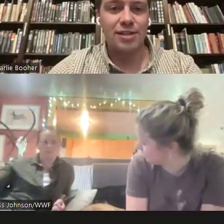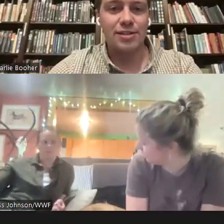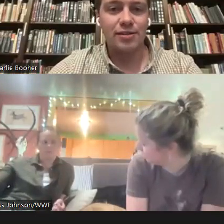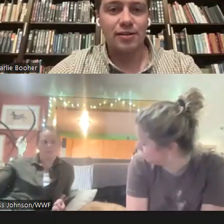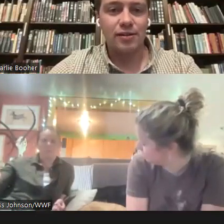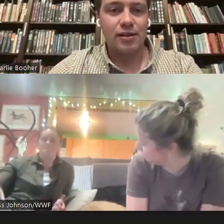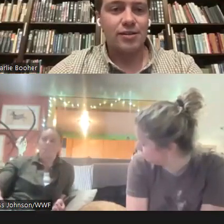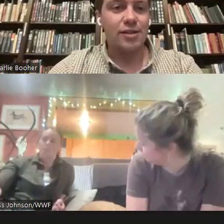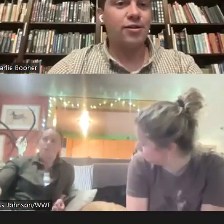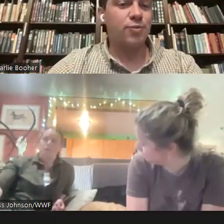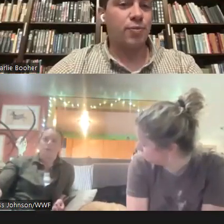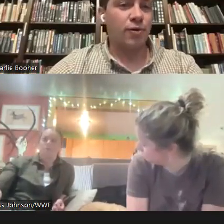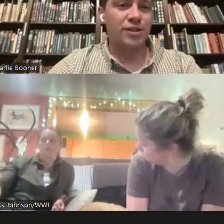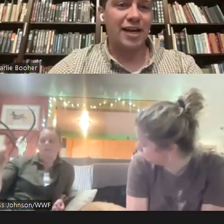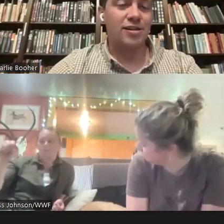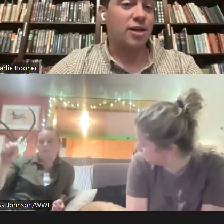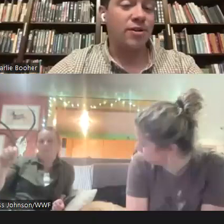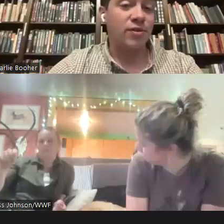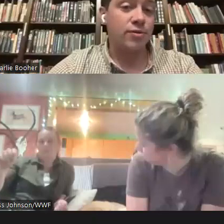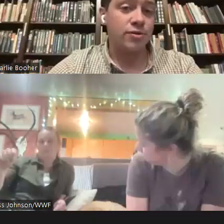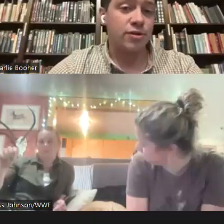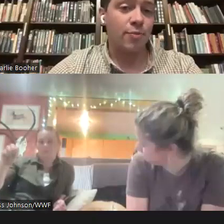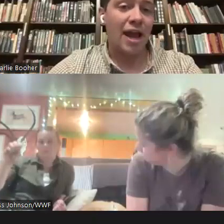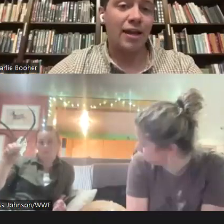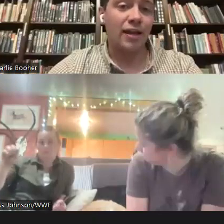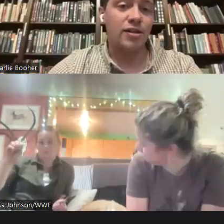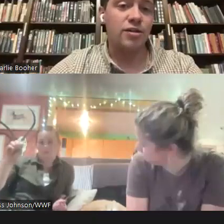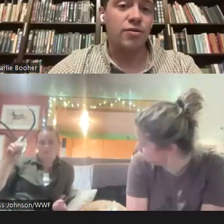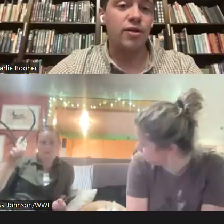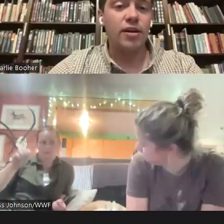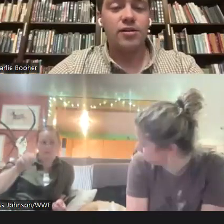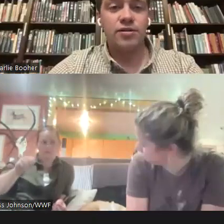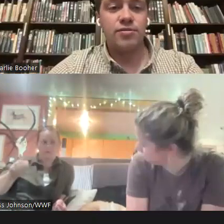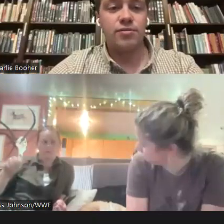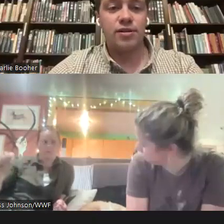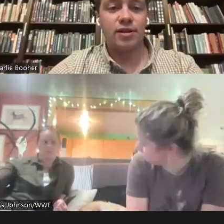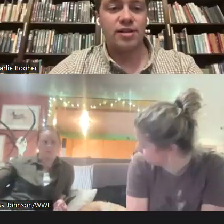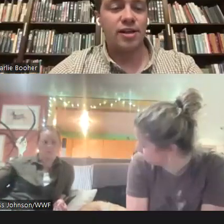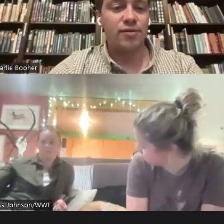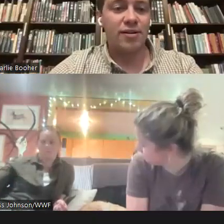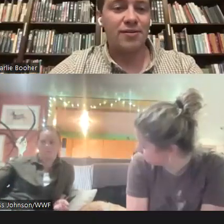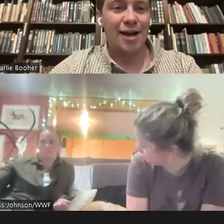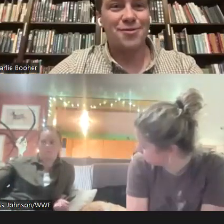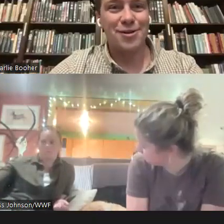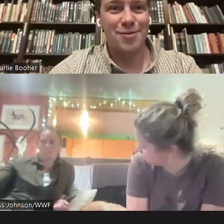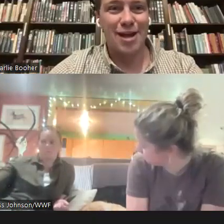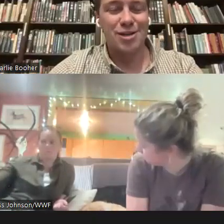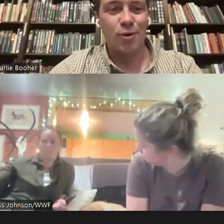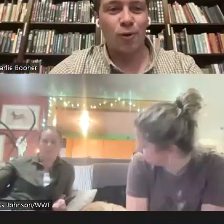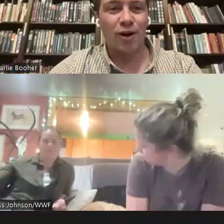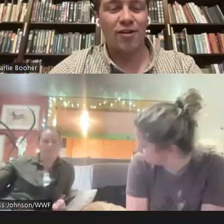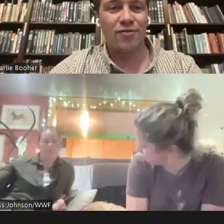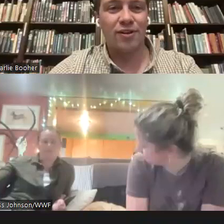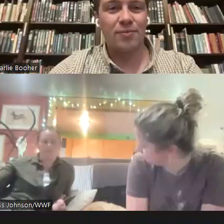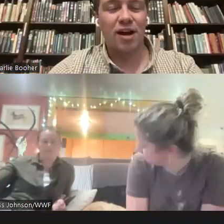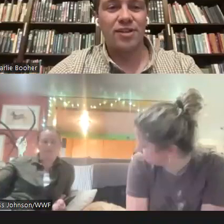annual basis. It's a huge proportion that consumptive users are paying into to continue the conservation and